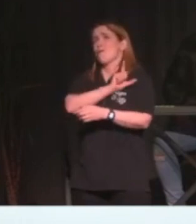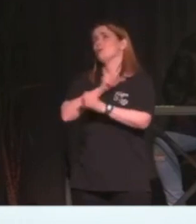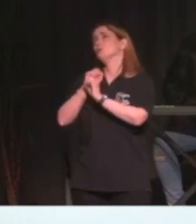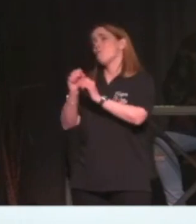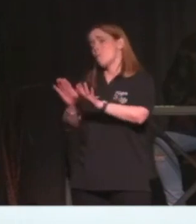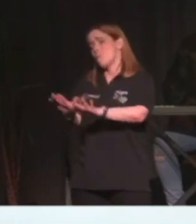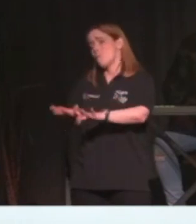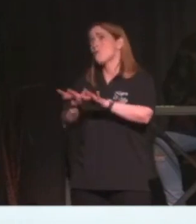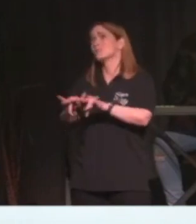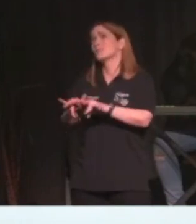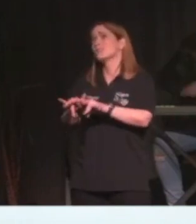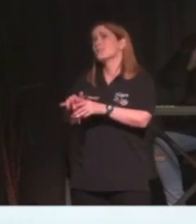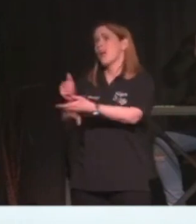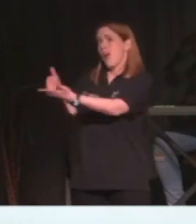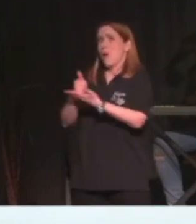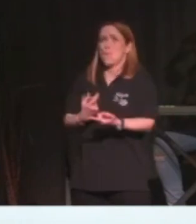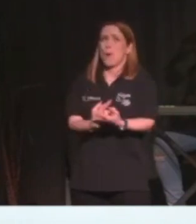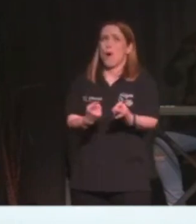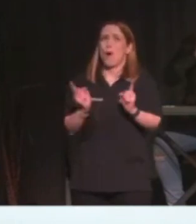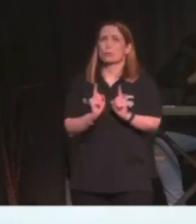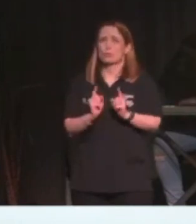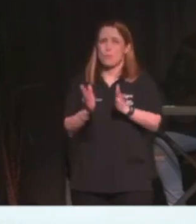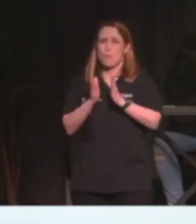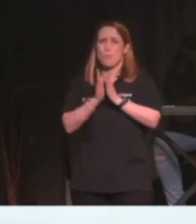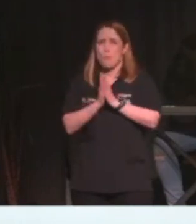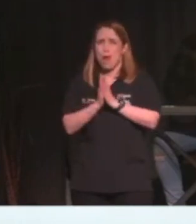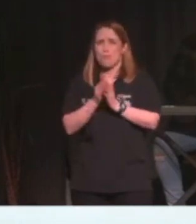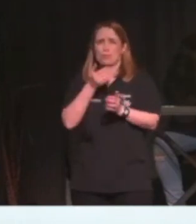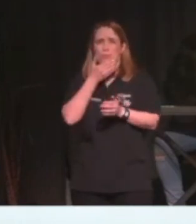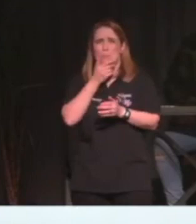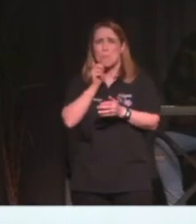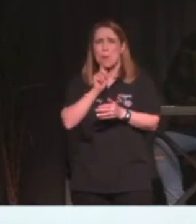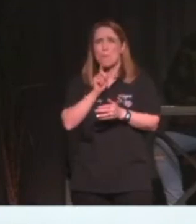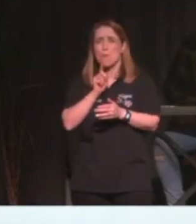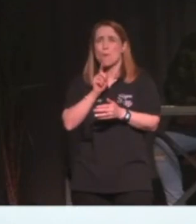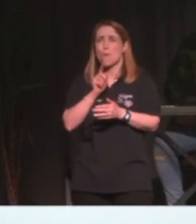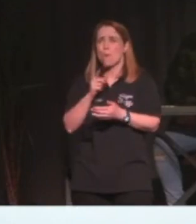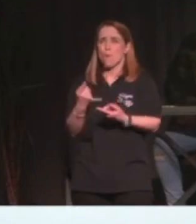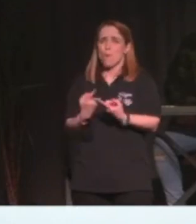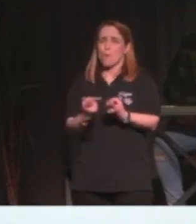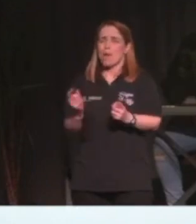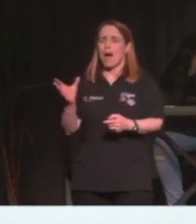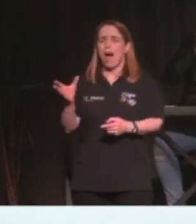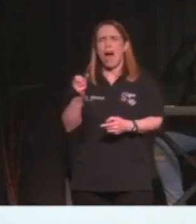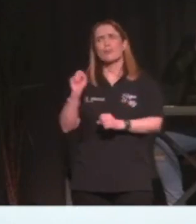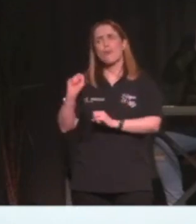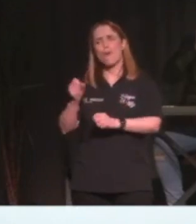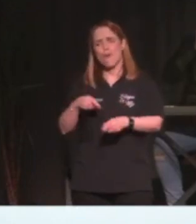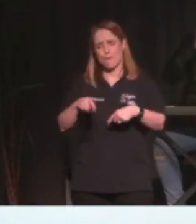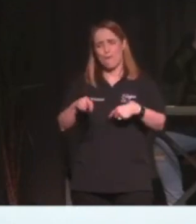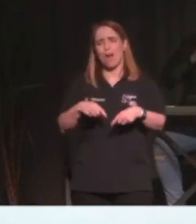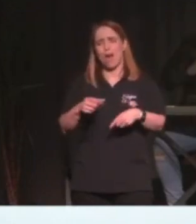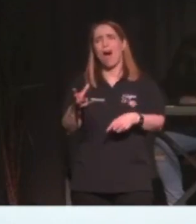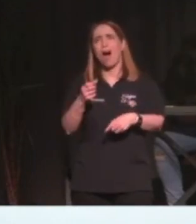bring somebody. Help us next week to pray for somebody. Help us to lay hands on somebody next week. We have your authority, Lord. We've said yes, Lord. And